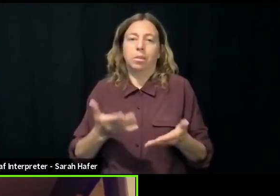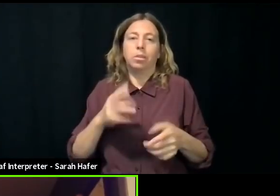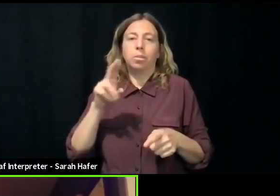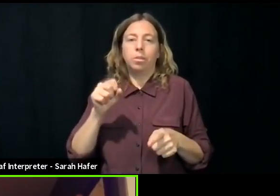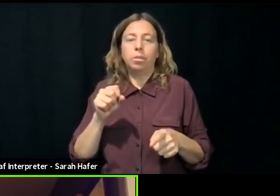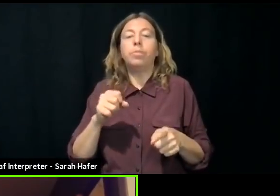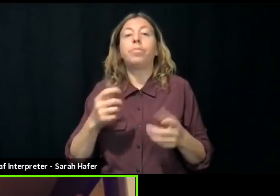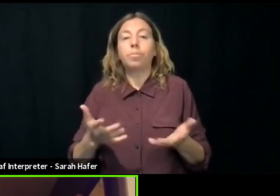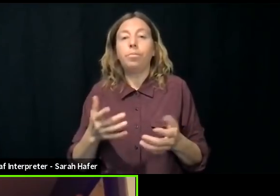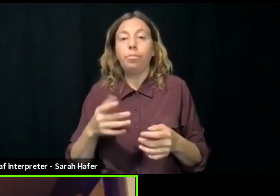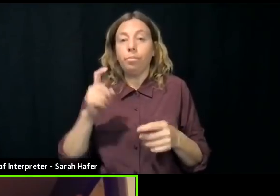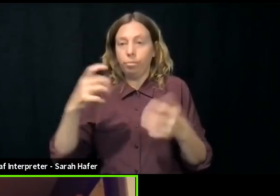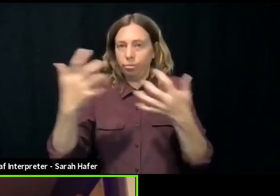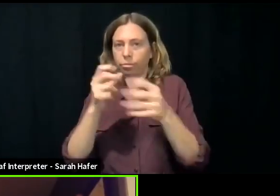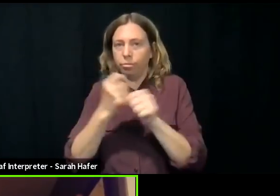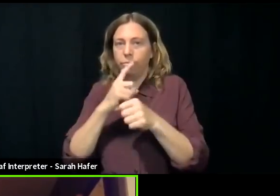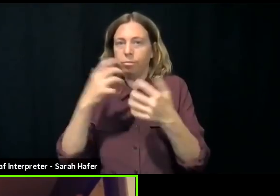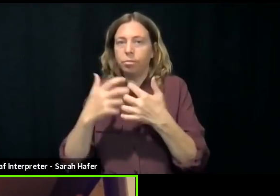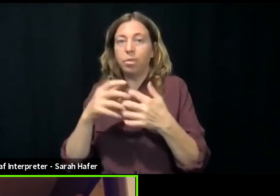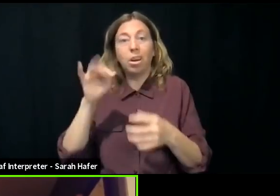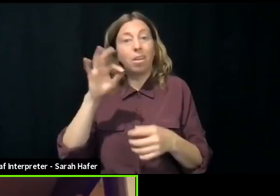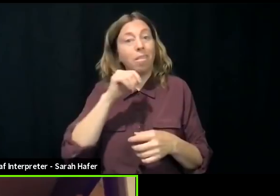have the best protection.